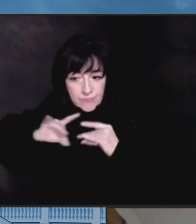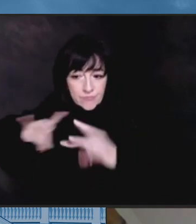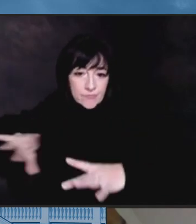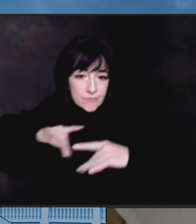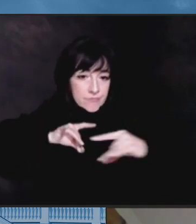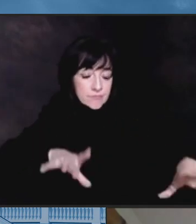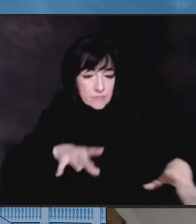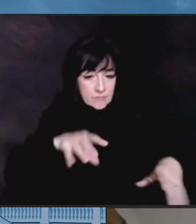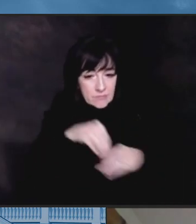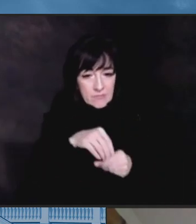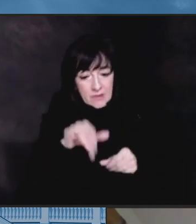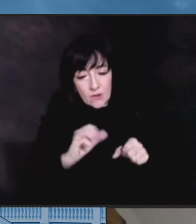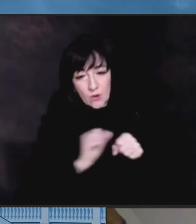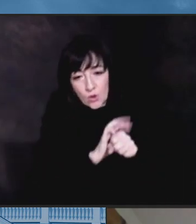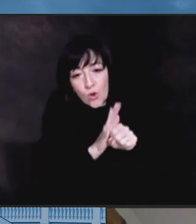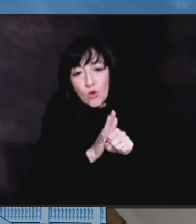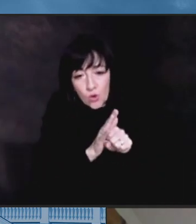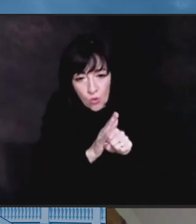the COVID-19